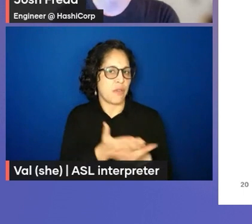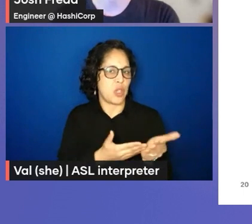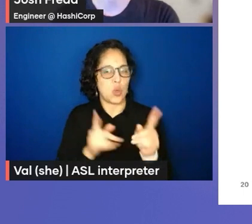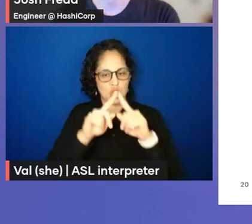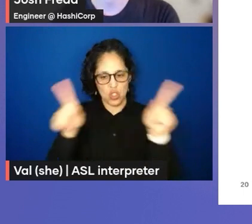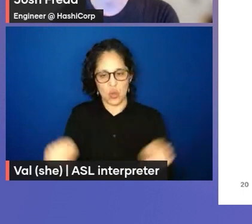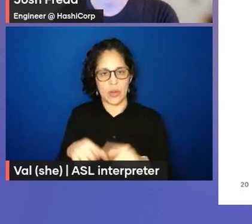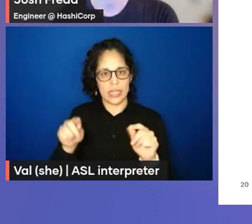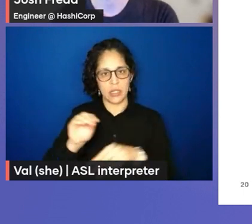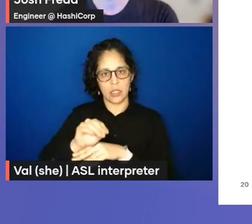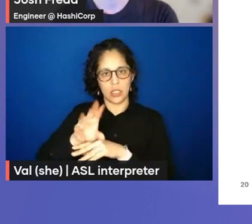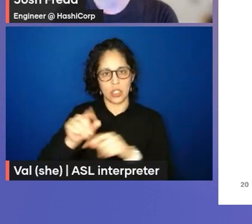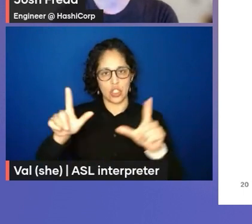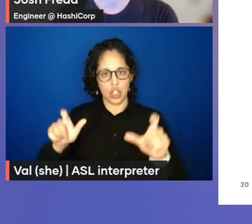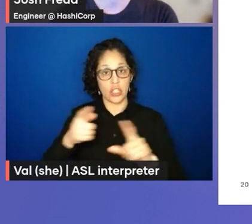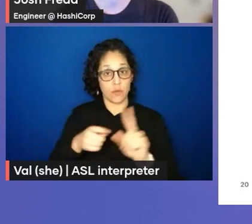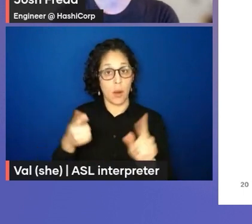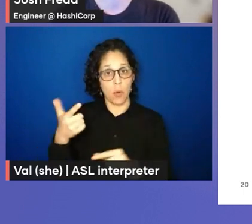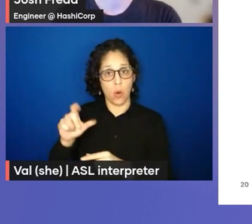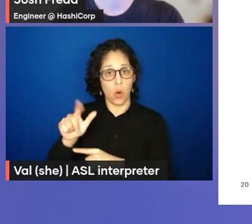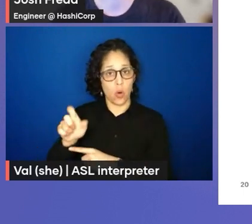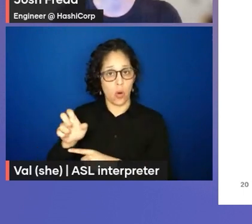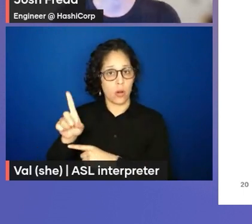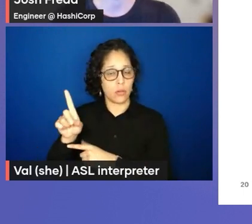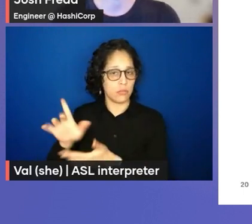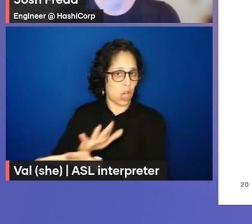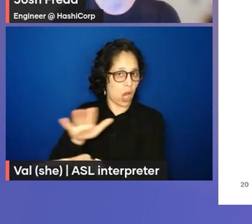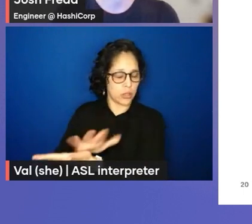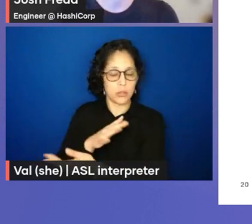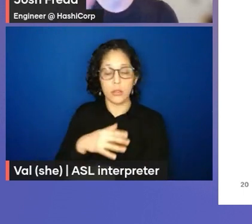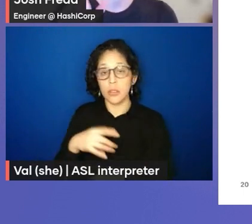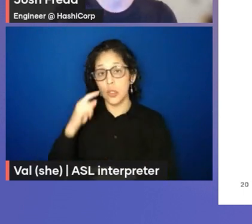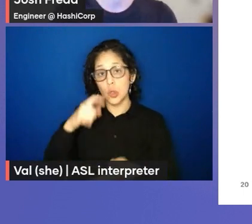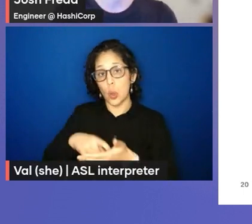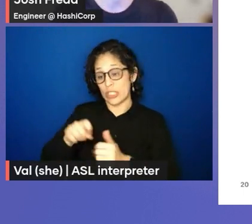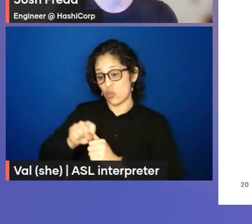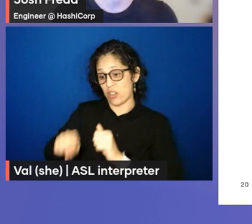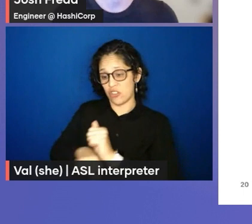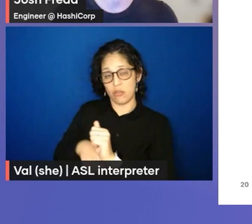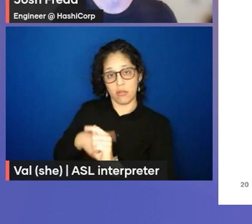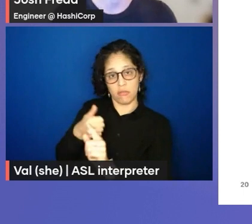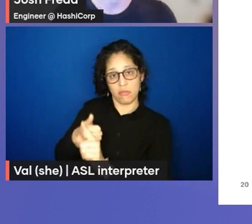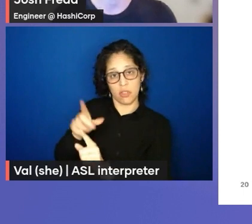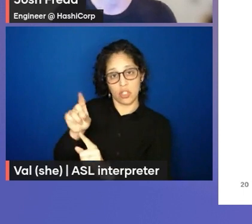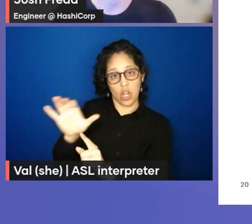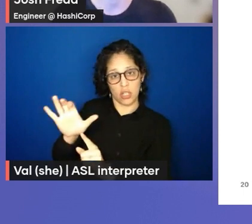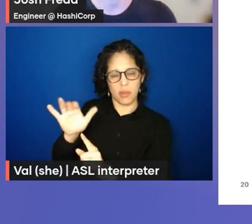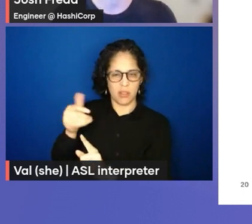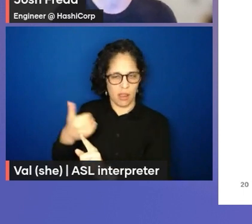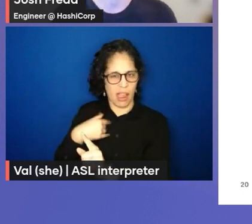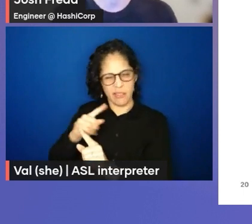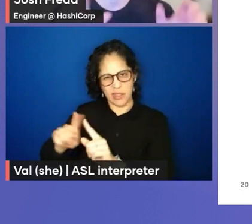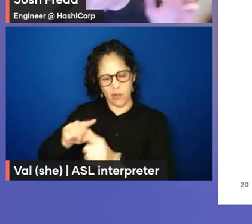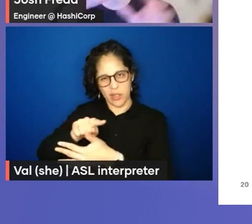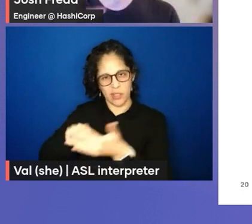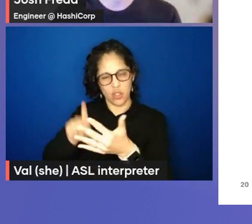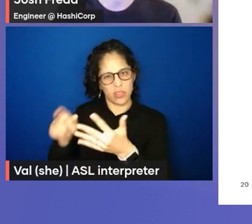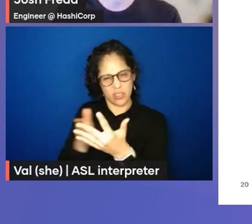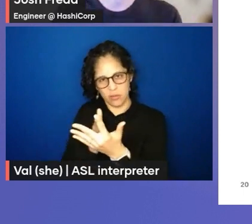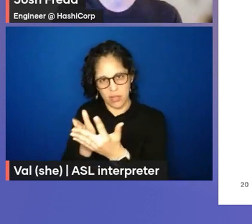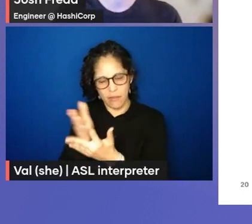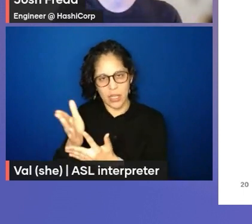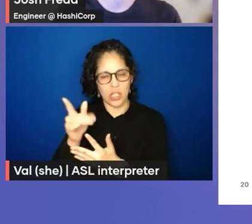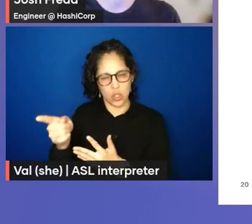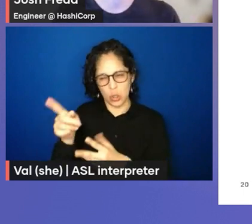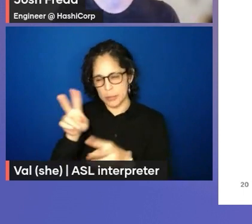Google docs where you can kind of see the structure of a document. There's all these different things that you need to navigate as you're parsing